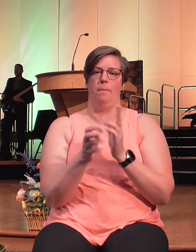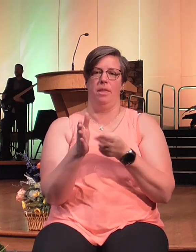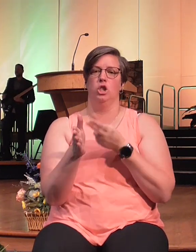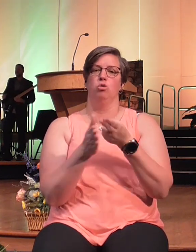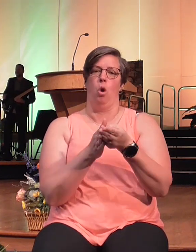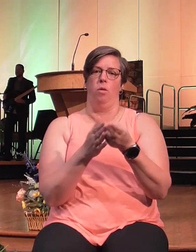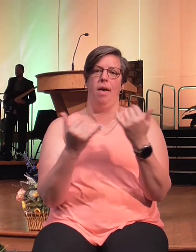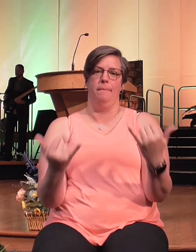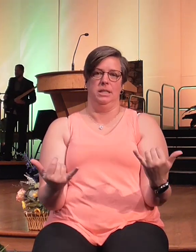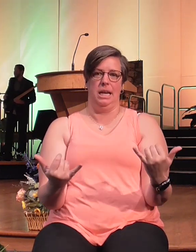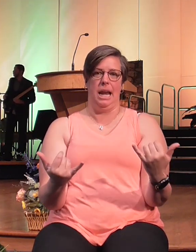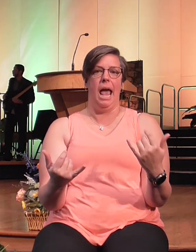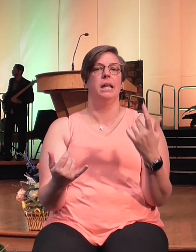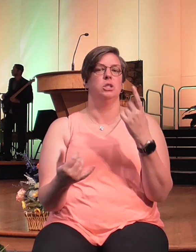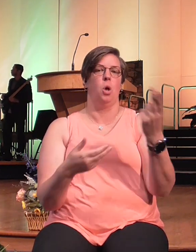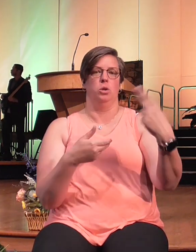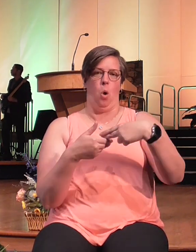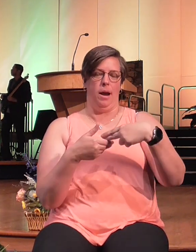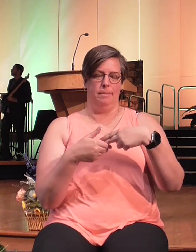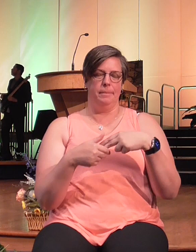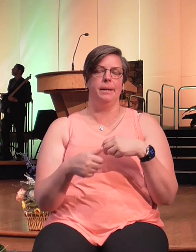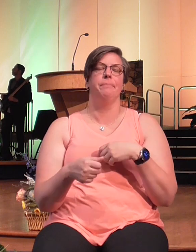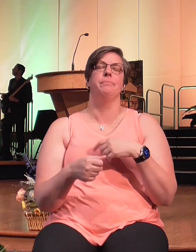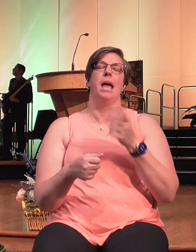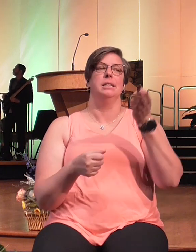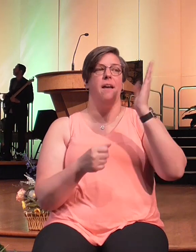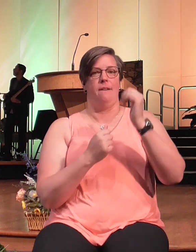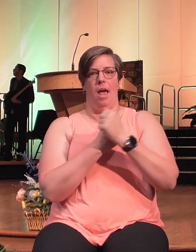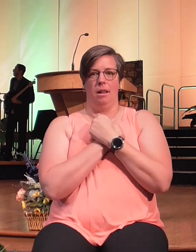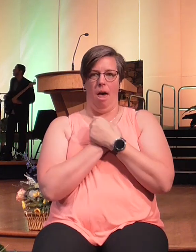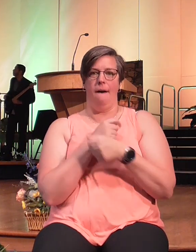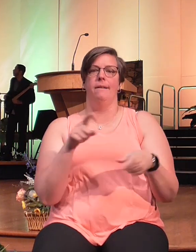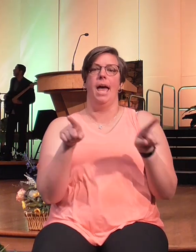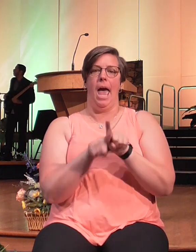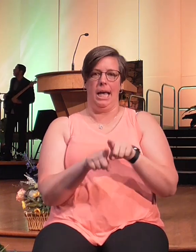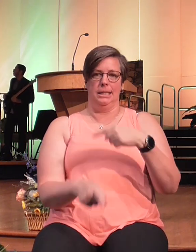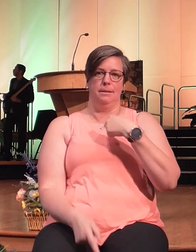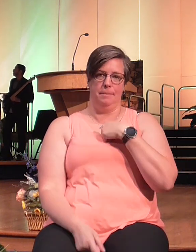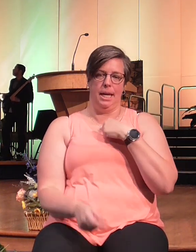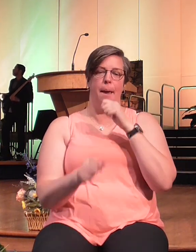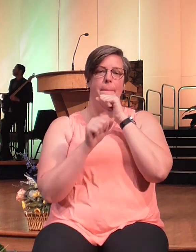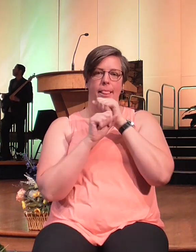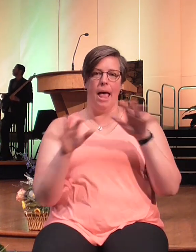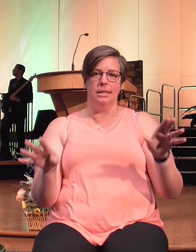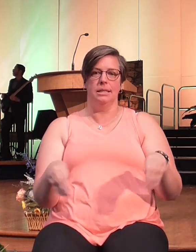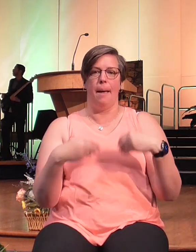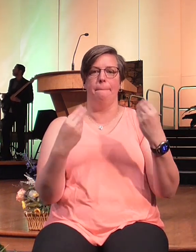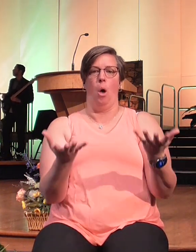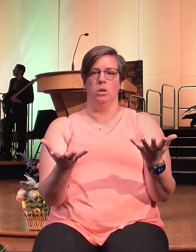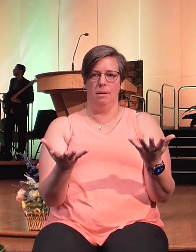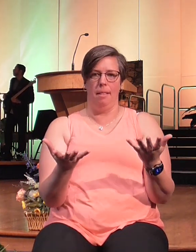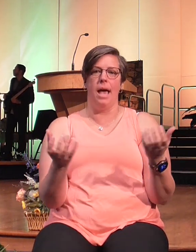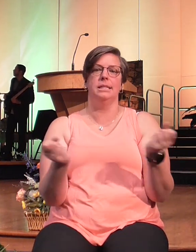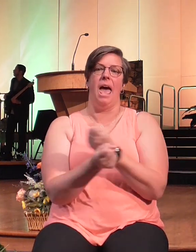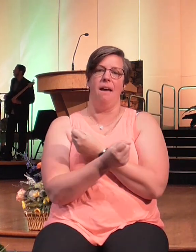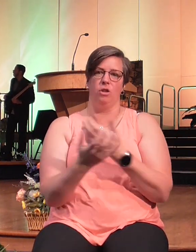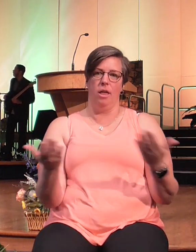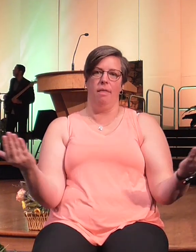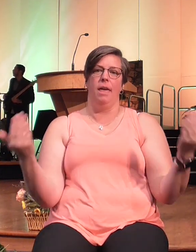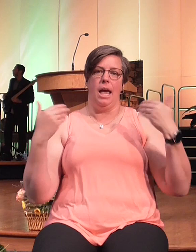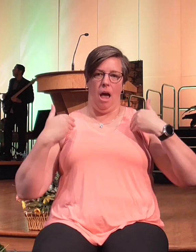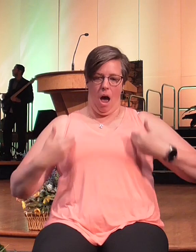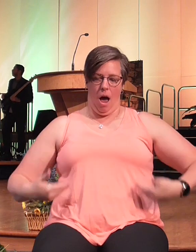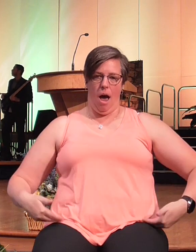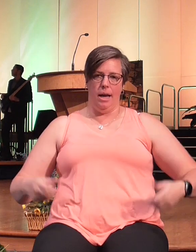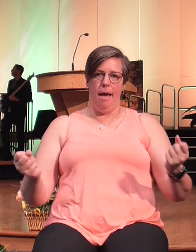giving today. So please say our affirmation with me. Divine love, as me, blesses and multiplies all that I